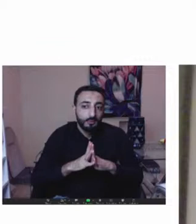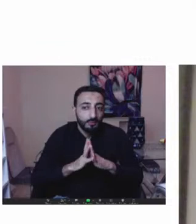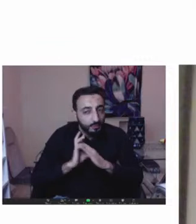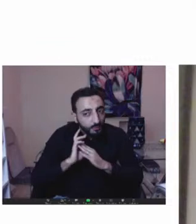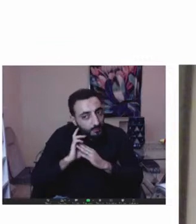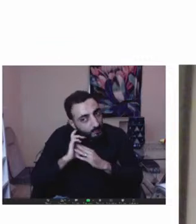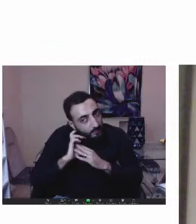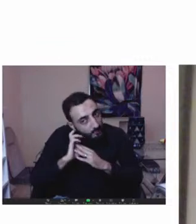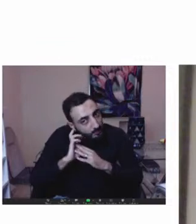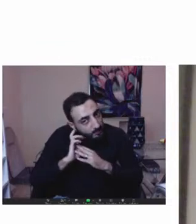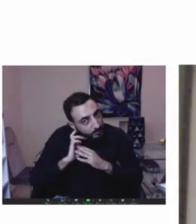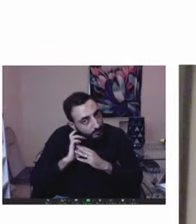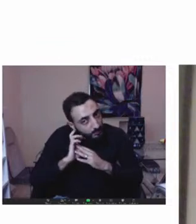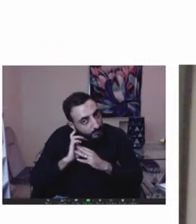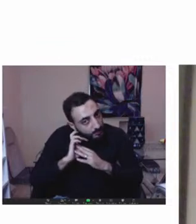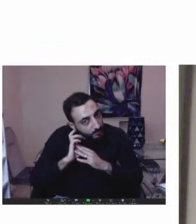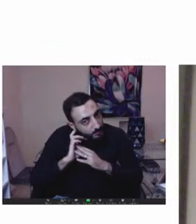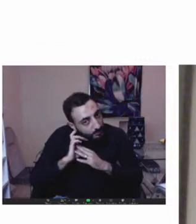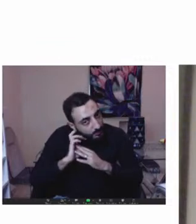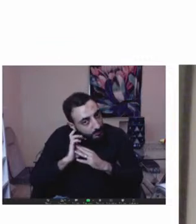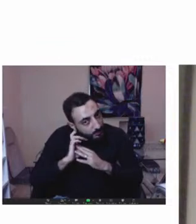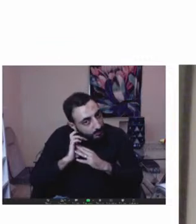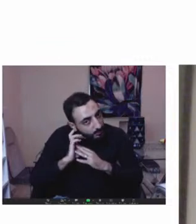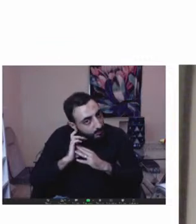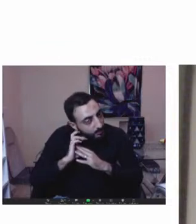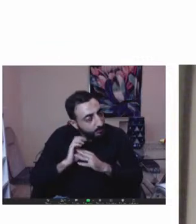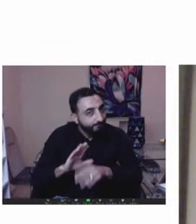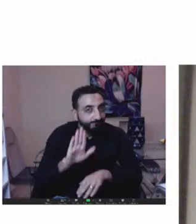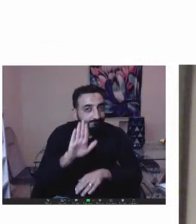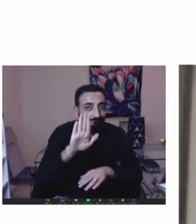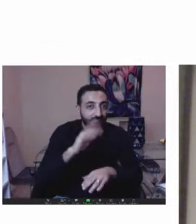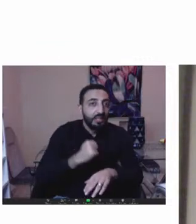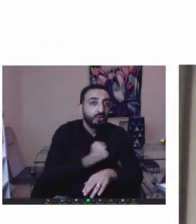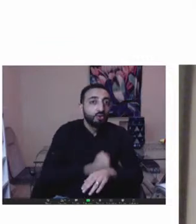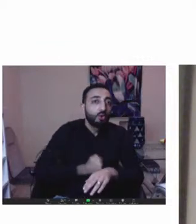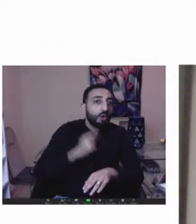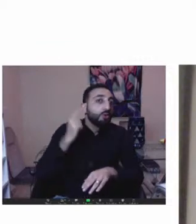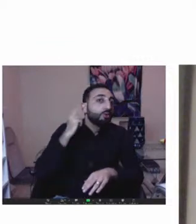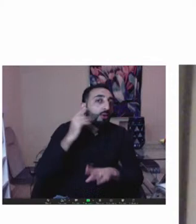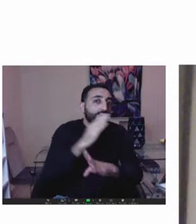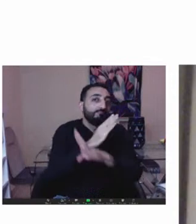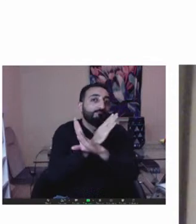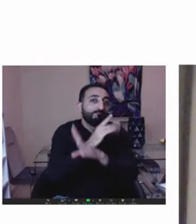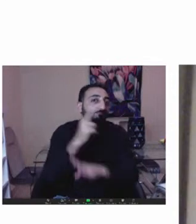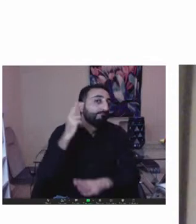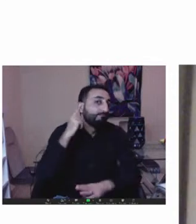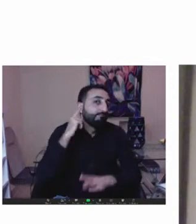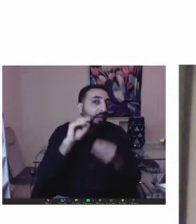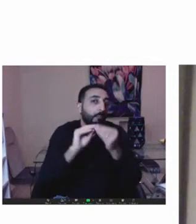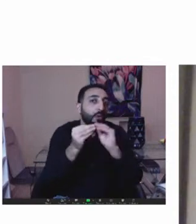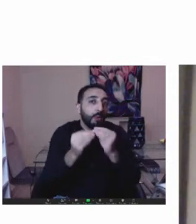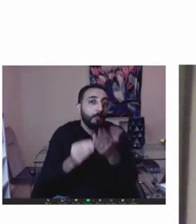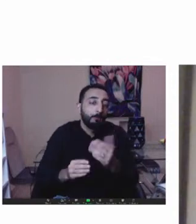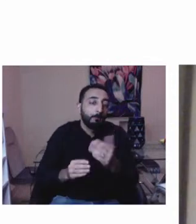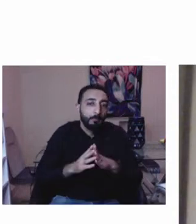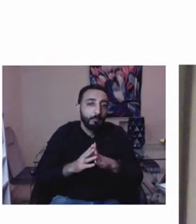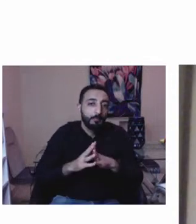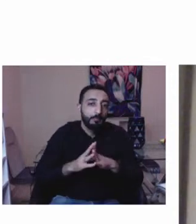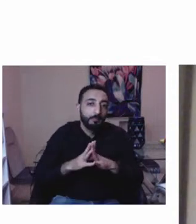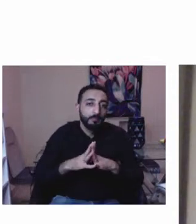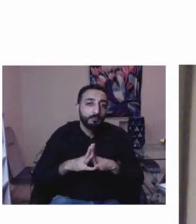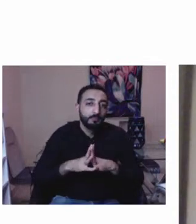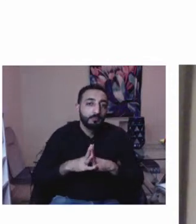Youth for Peace Forum, the outcome of which was the launch of a coalition of